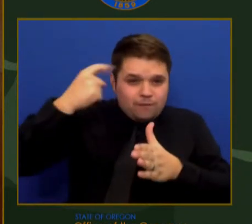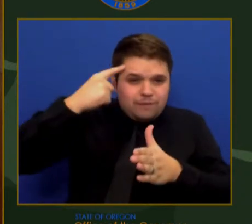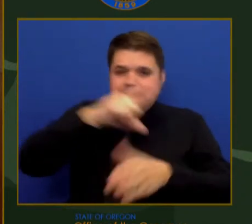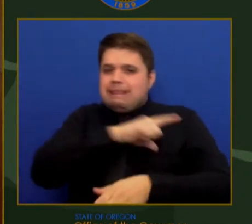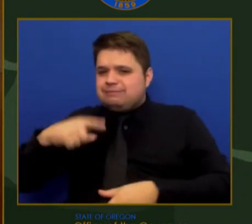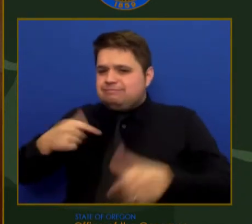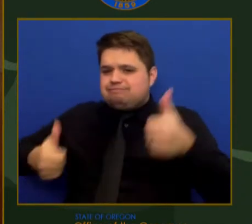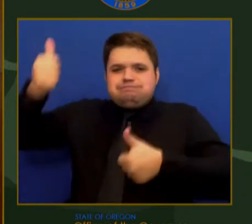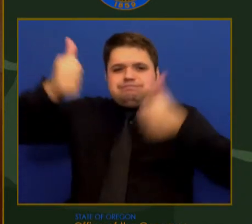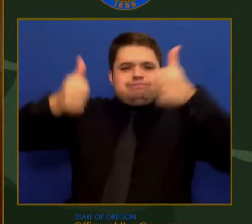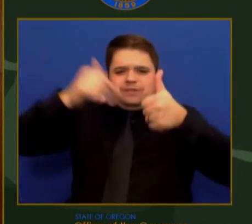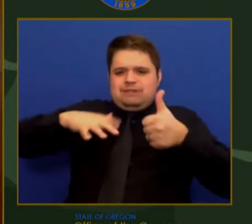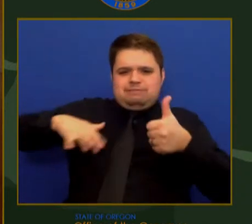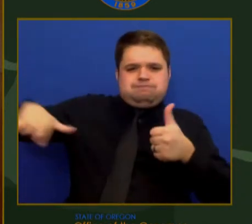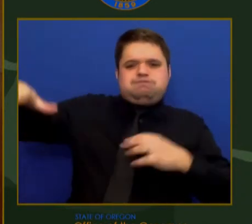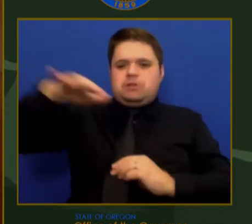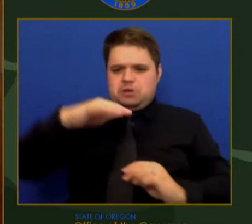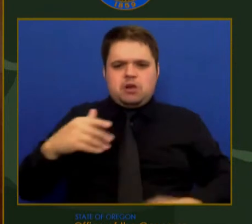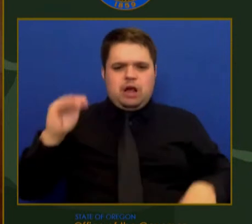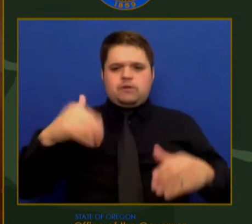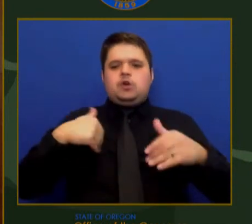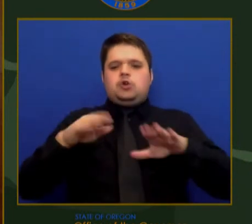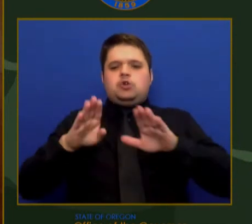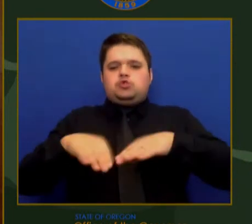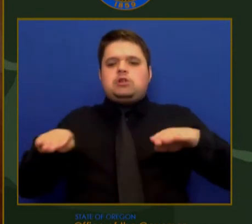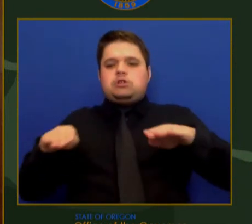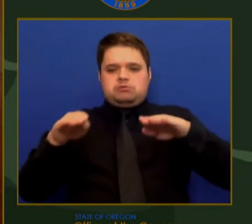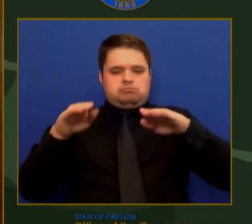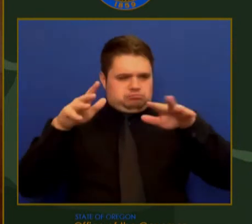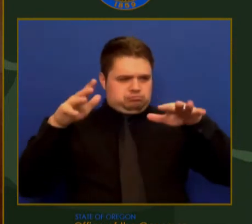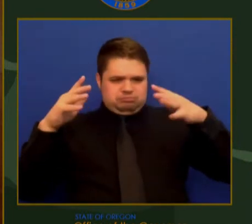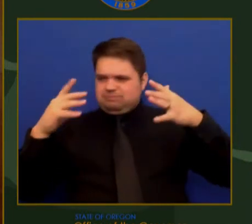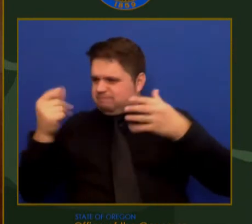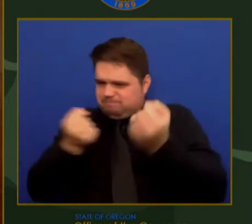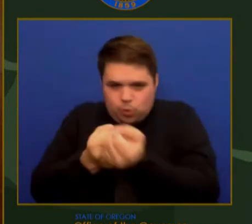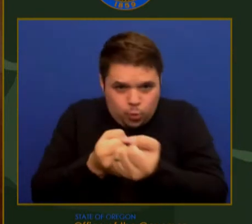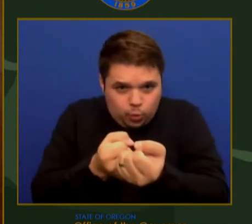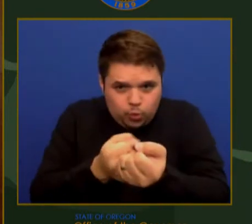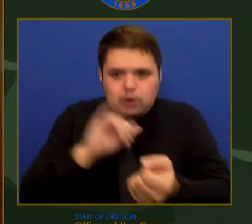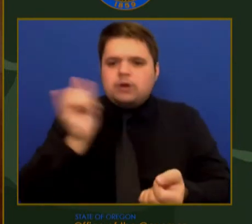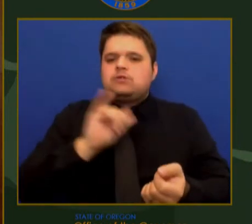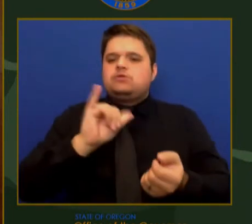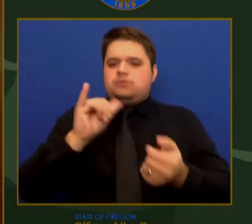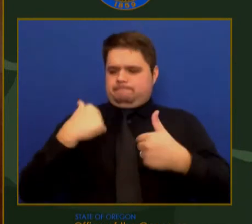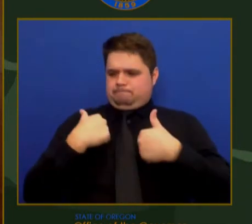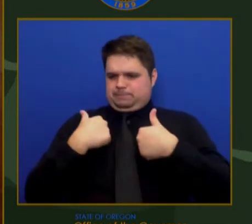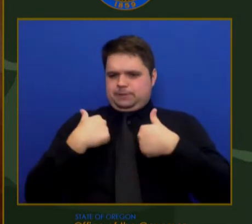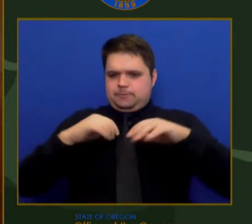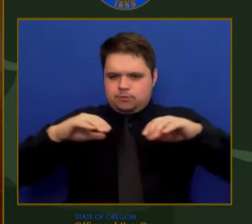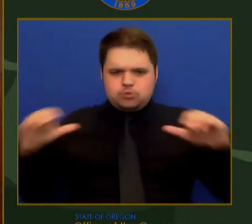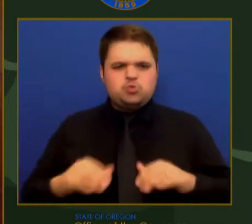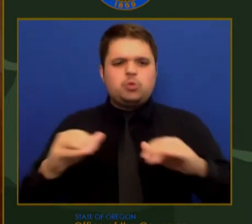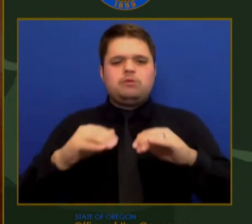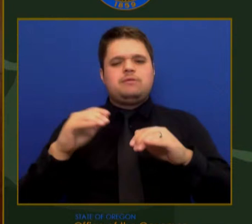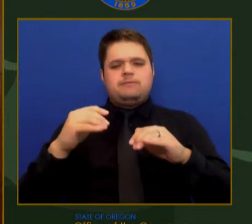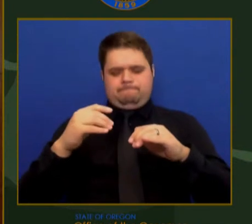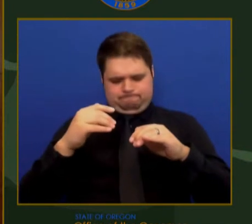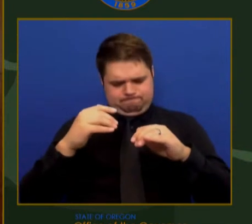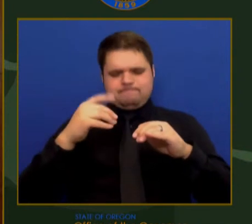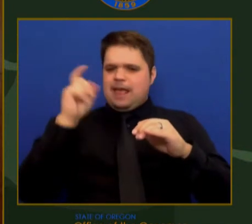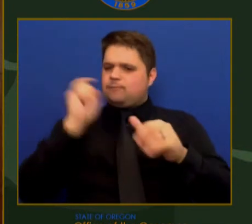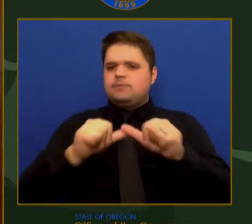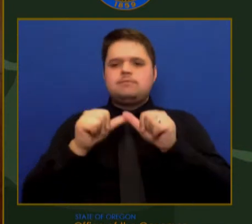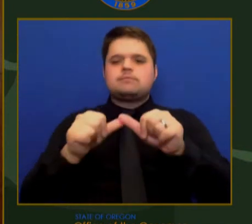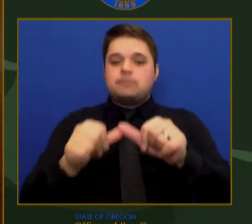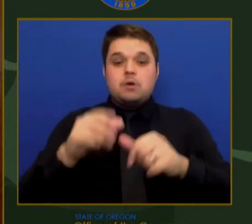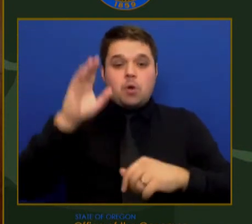inherited. If we are truly honest with ourselves, that is not the trajectory we find our planet